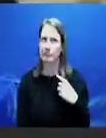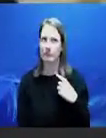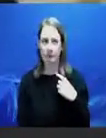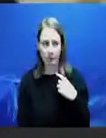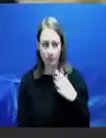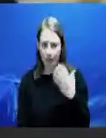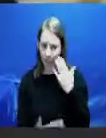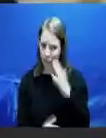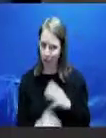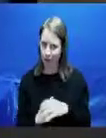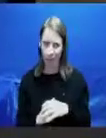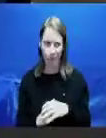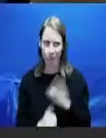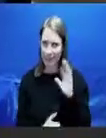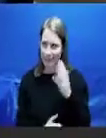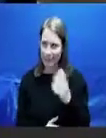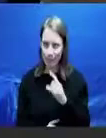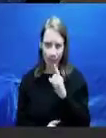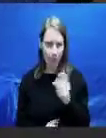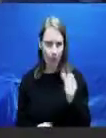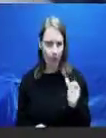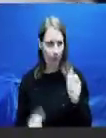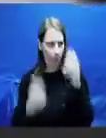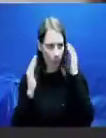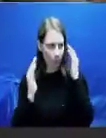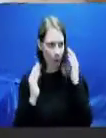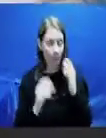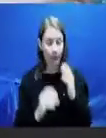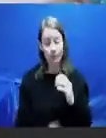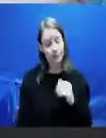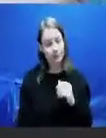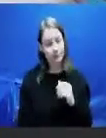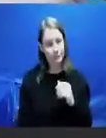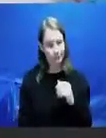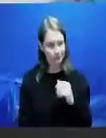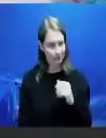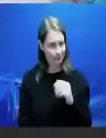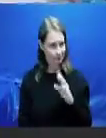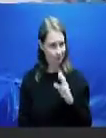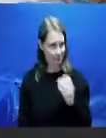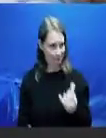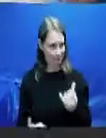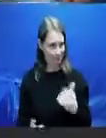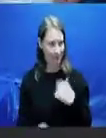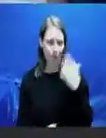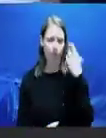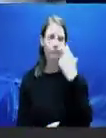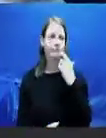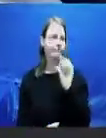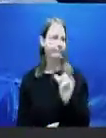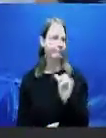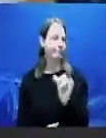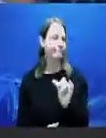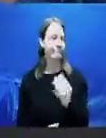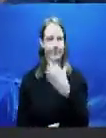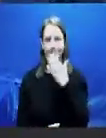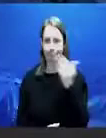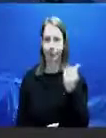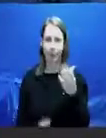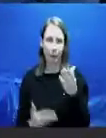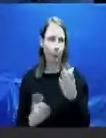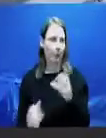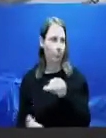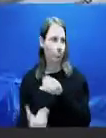seems so overwhelming. But I realized that it is a better way to go. I truly do believe students need to understand